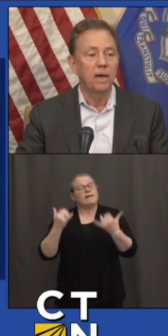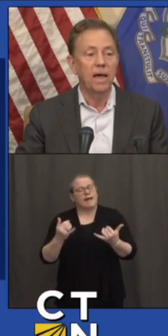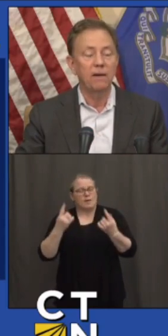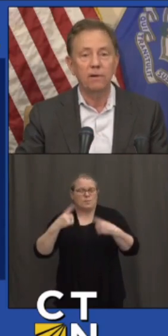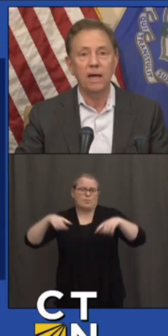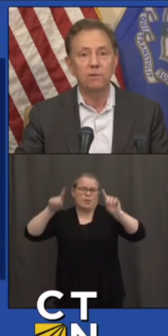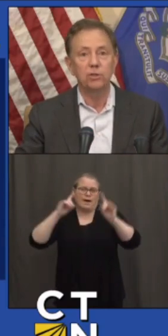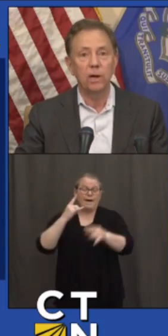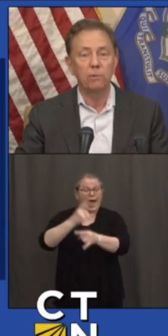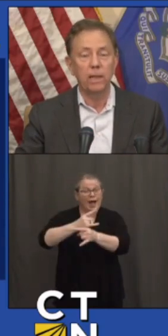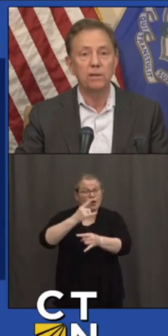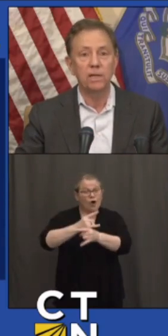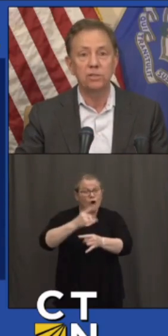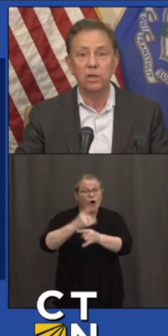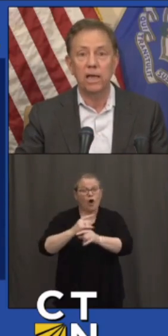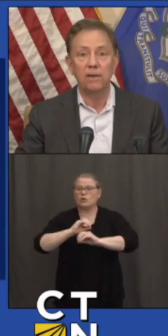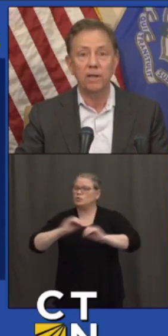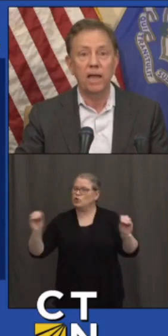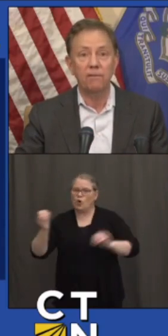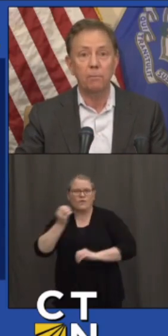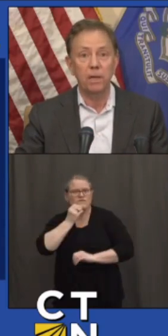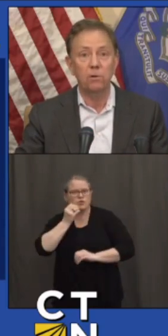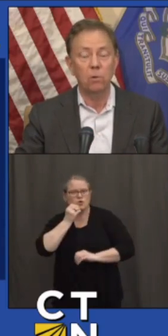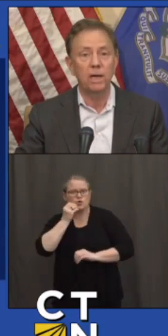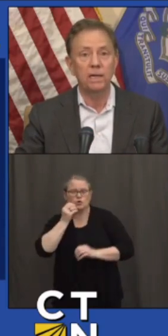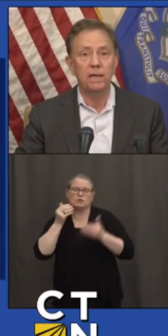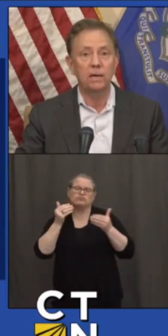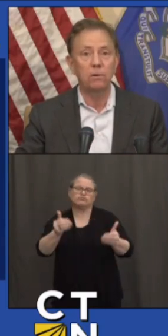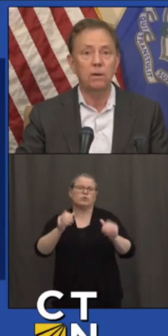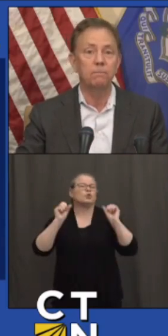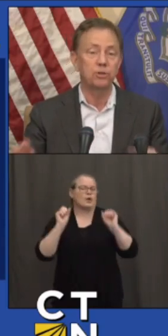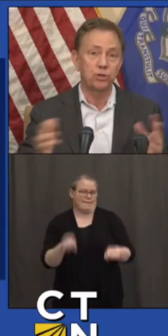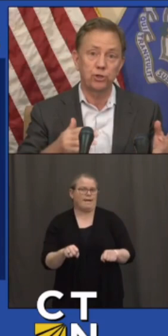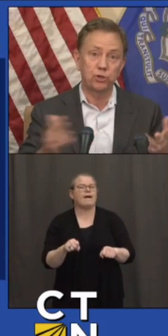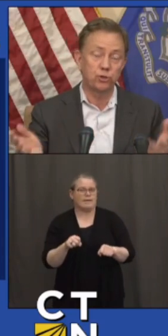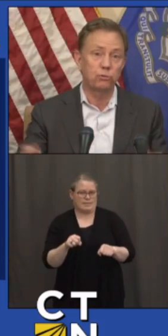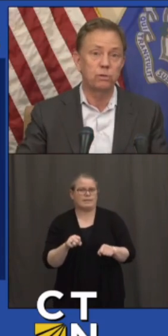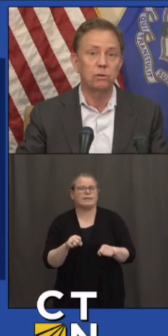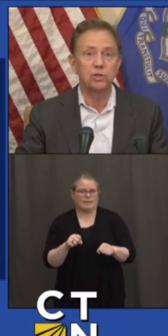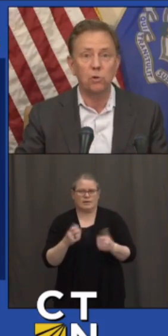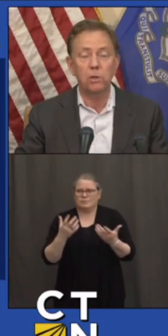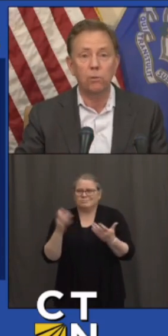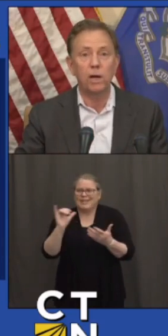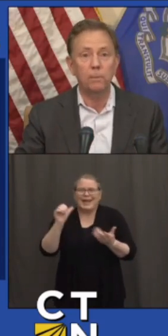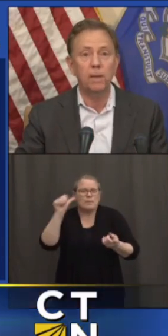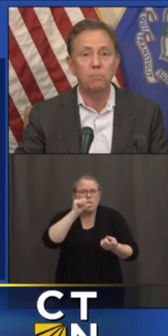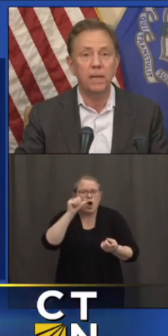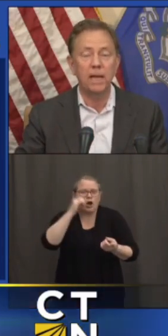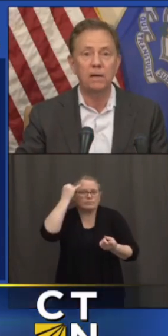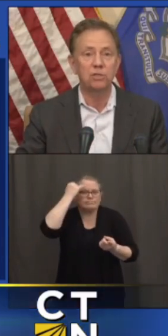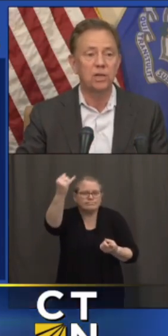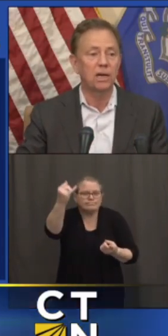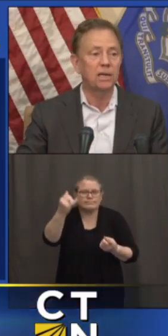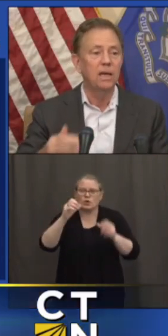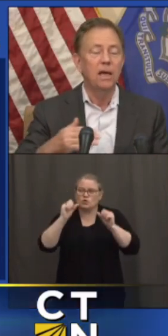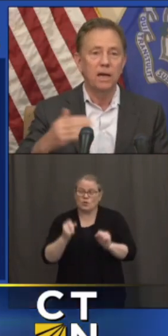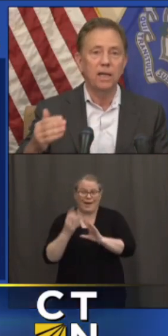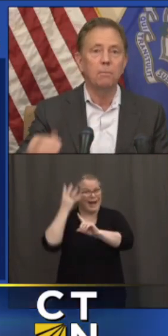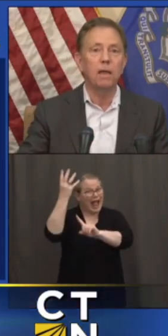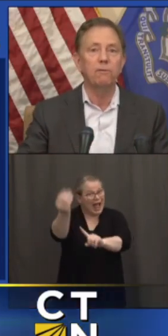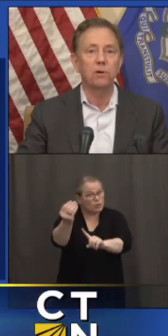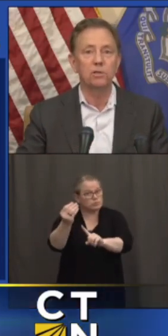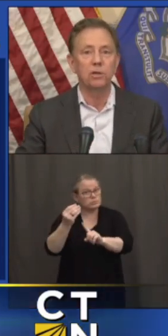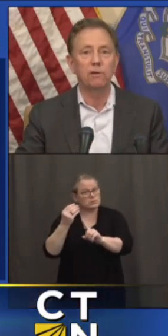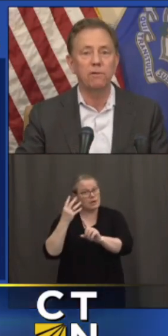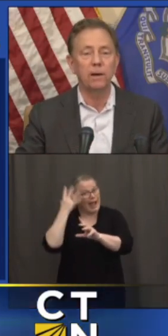have a drink without necessarily having to have a meal right now. strongly recommend being outside. I